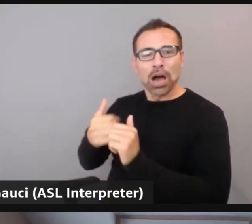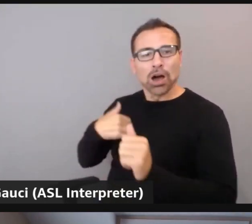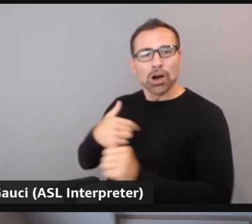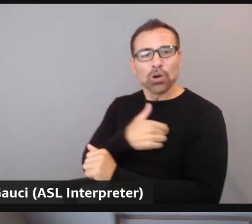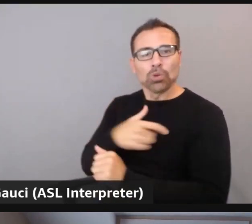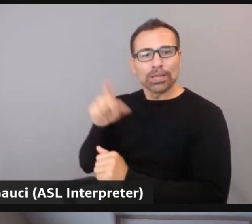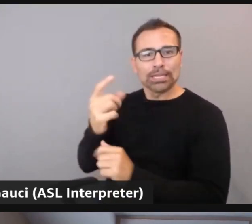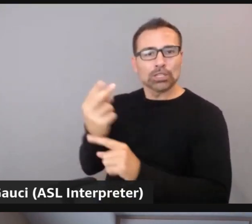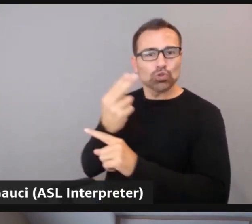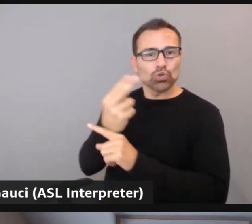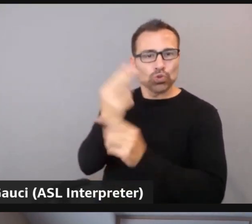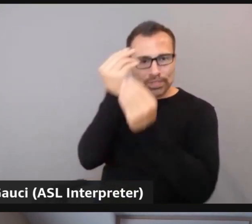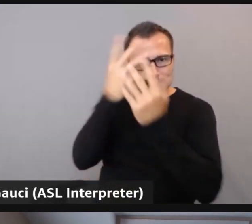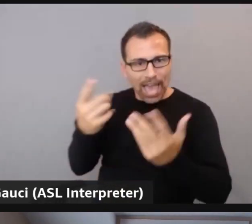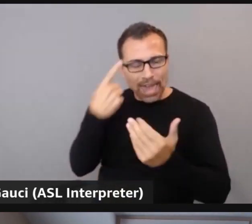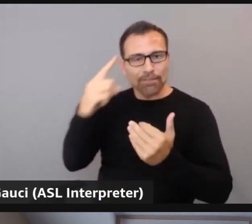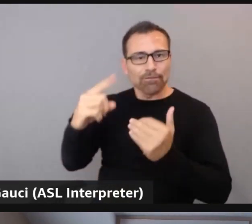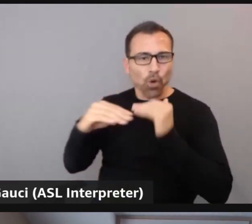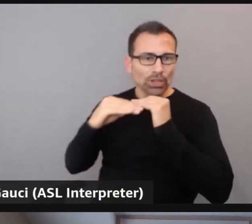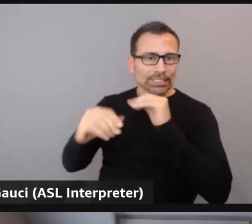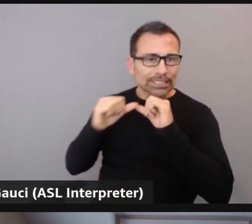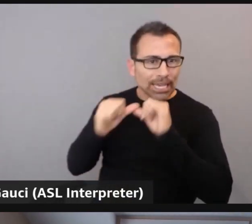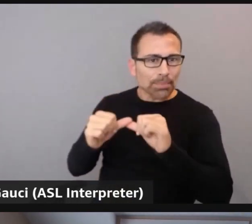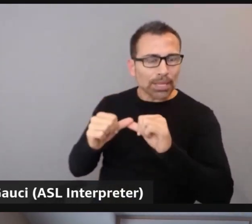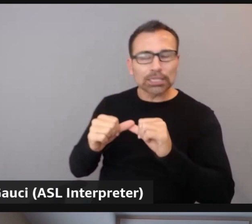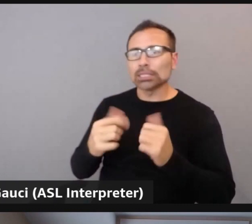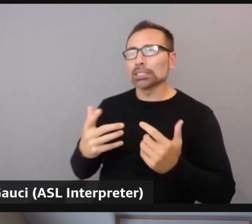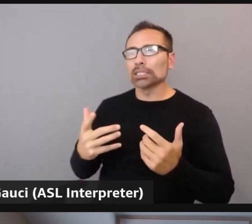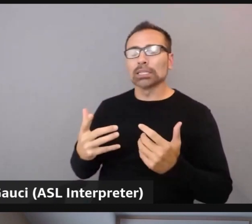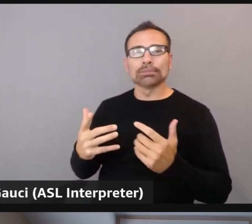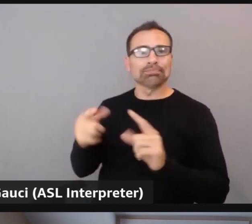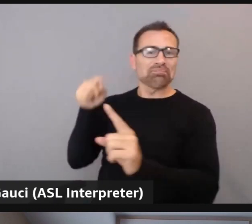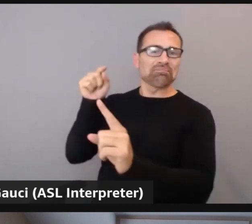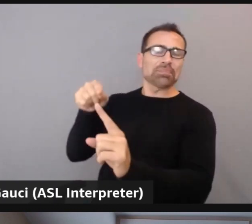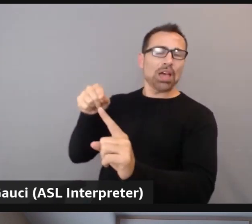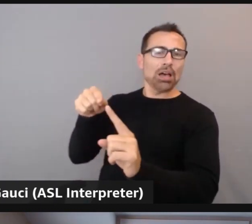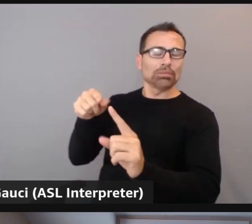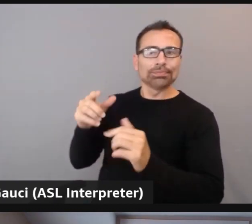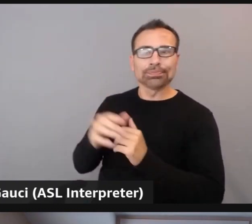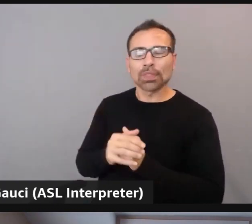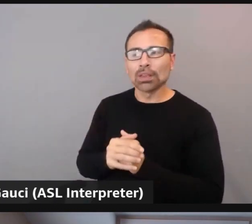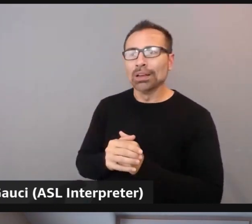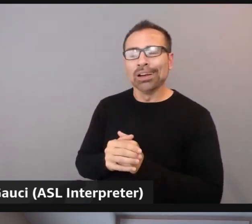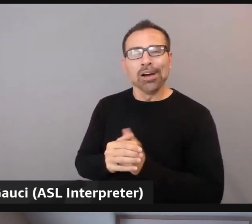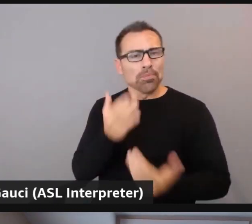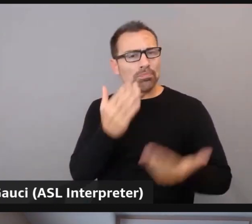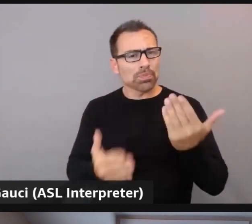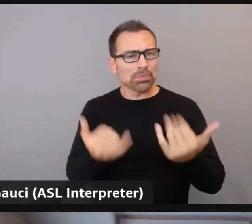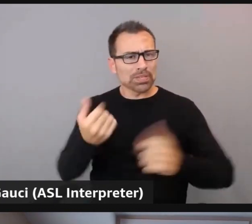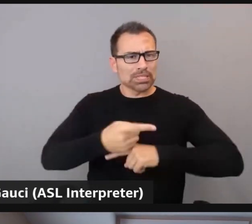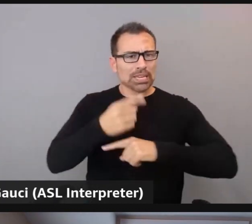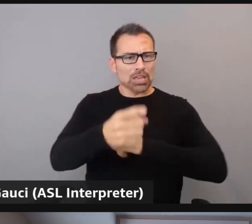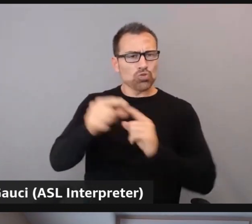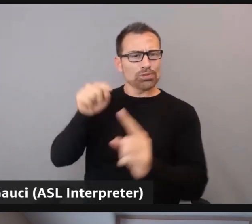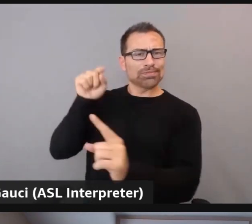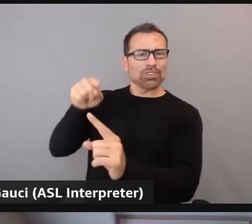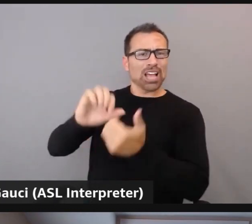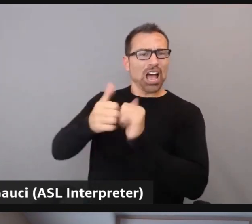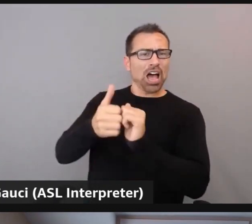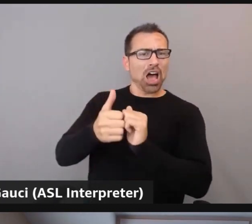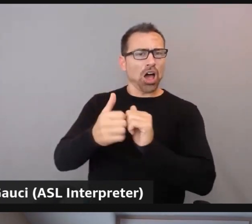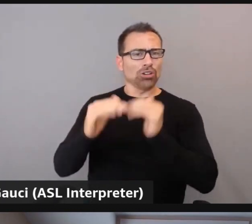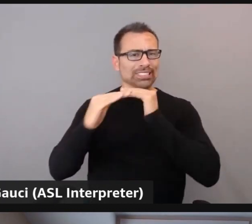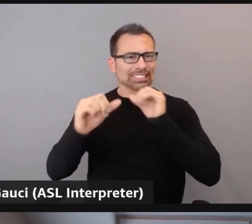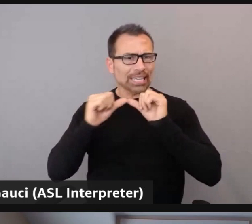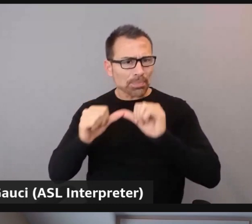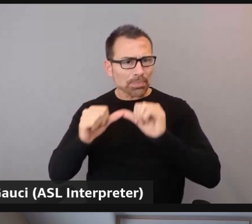to use data for sustainability, and talk a little bit more about that. So maybe you can talk today how sustainability may serve as